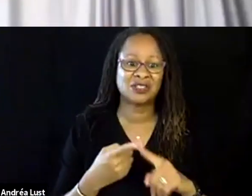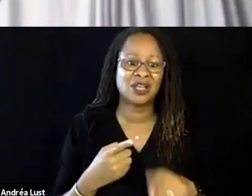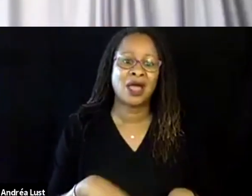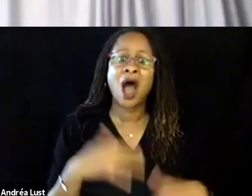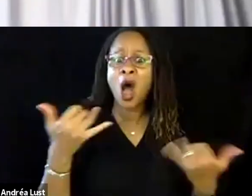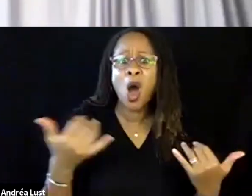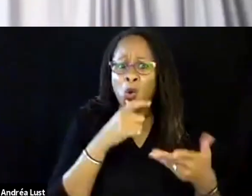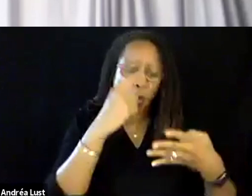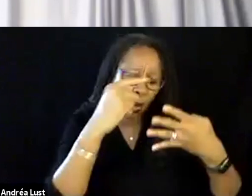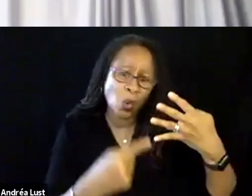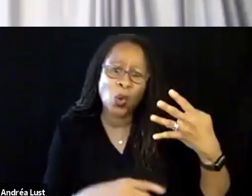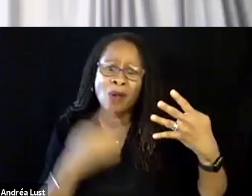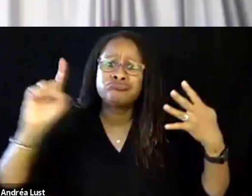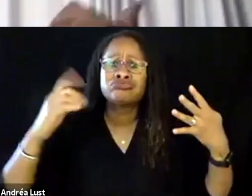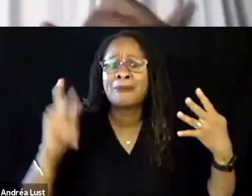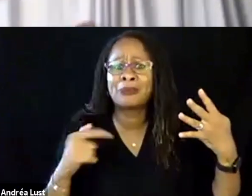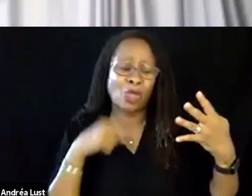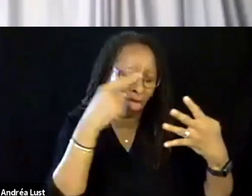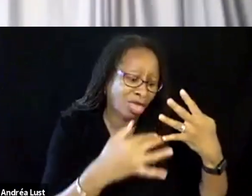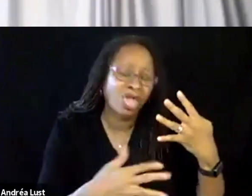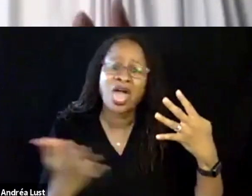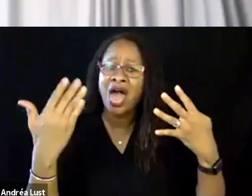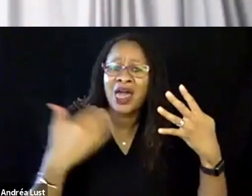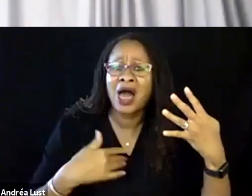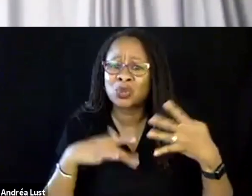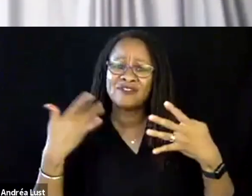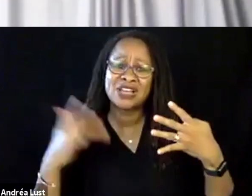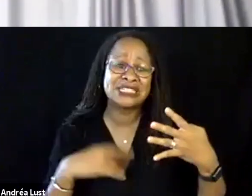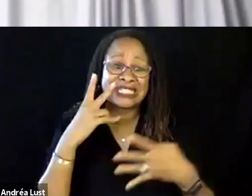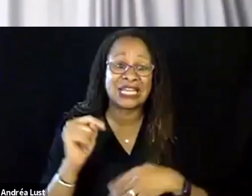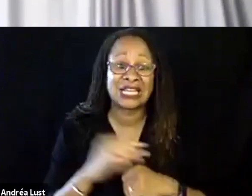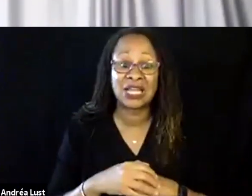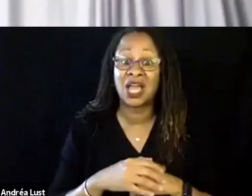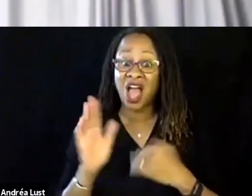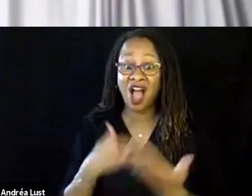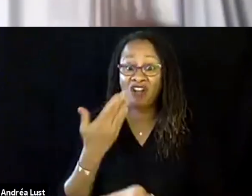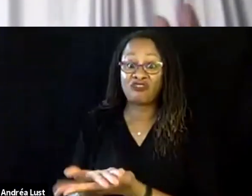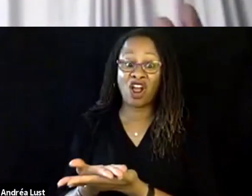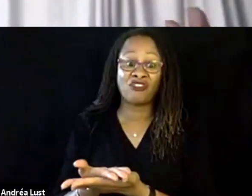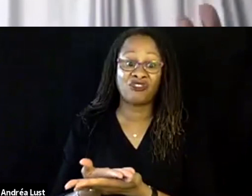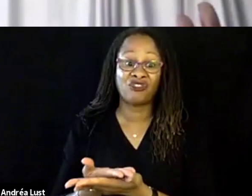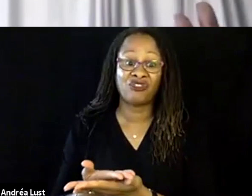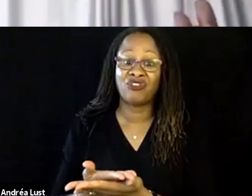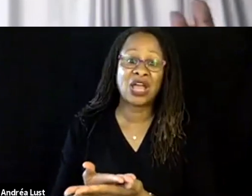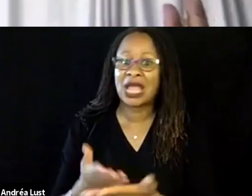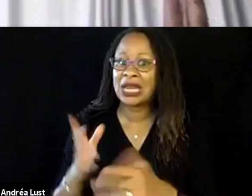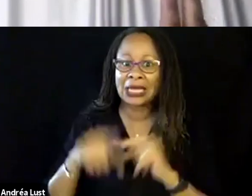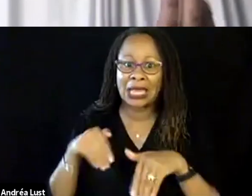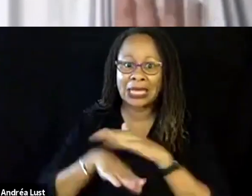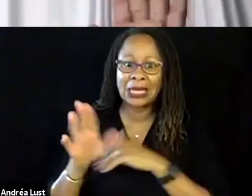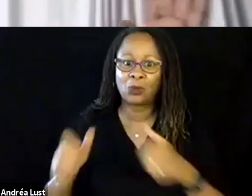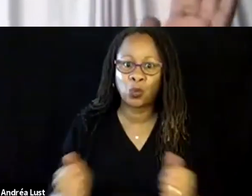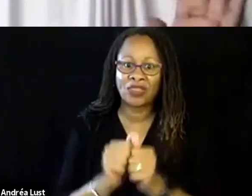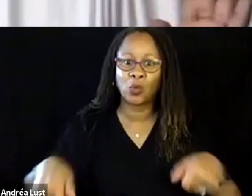so-and-so's gonna be here and so-and-so's gonna be there. Come to this event, come see it. And the place would not be wheelchair accessible.